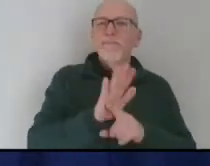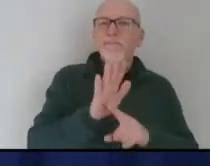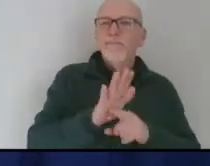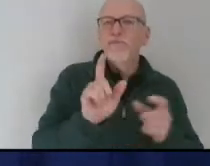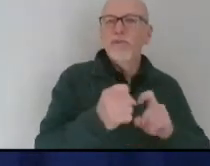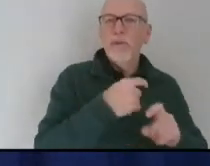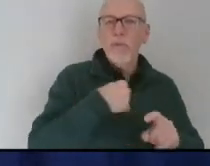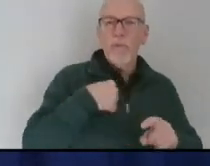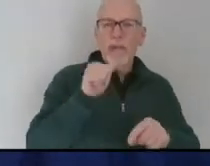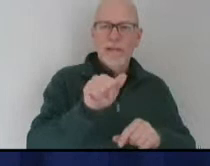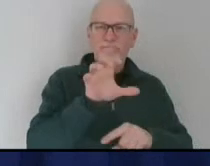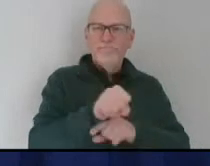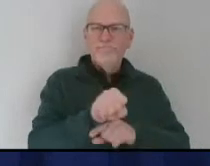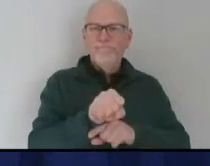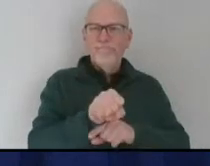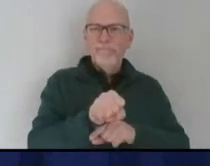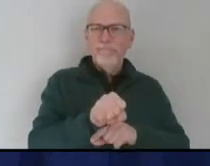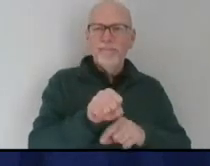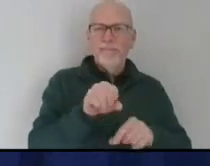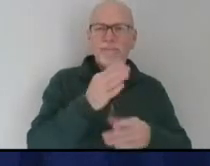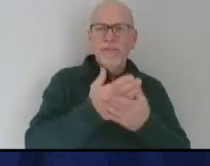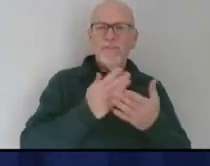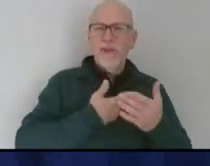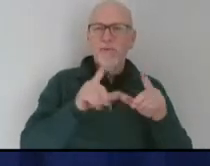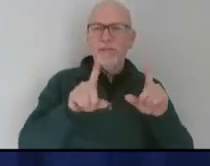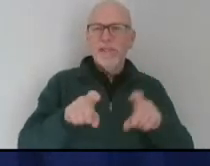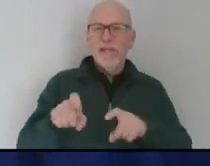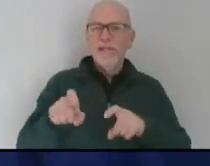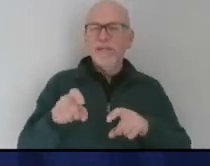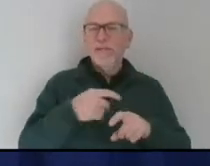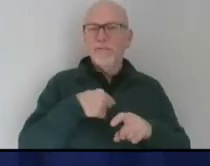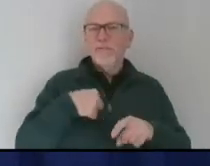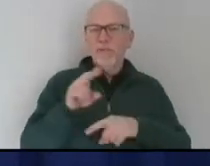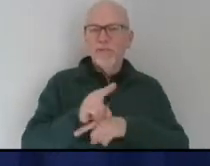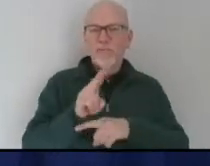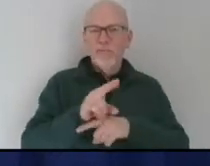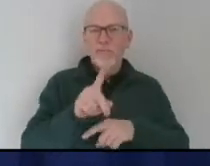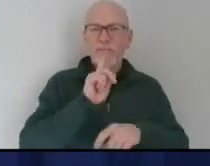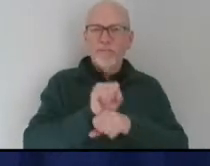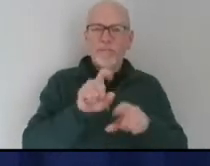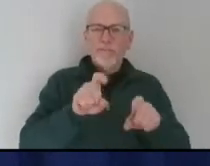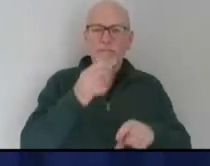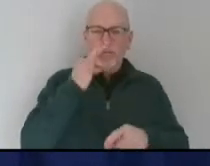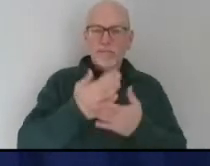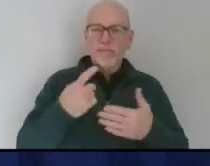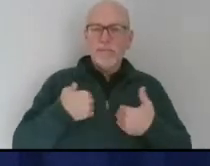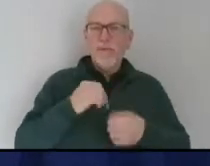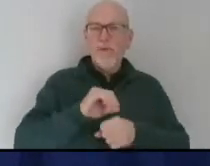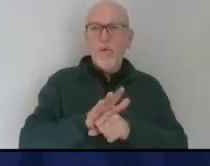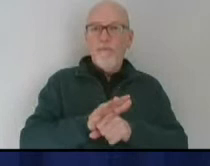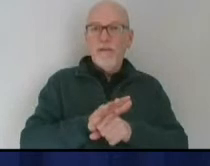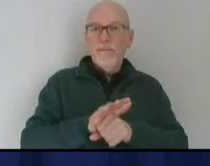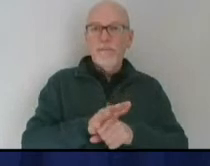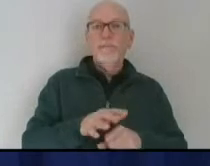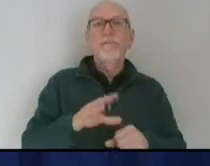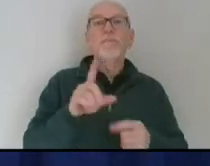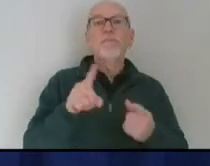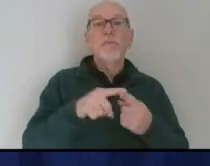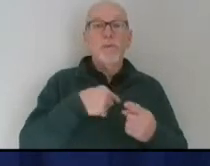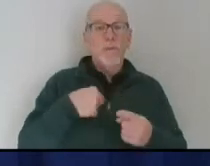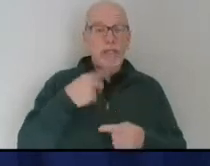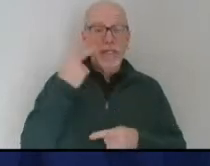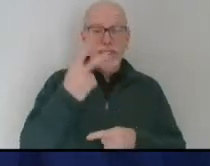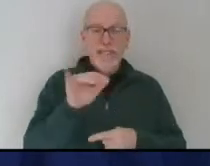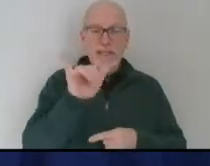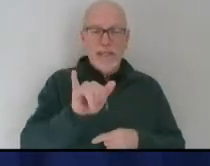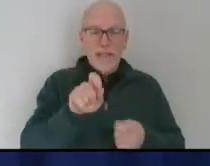in some of our testing that we use to actually test to see if someone has COVID. And when we see that